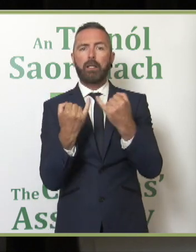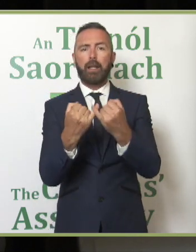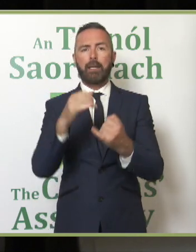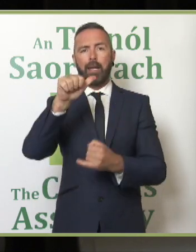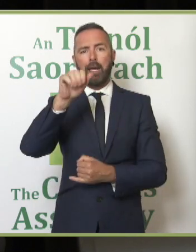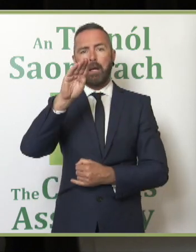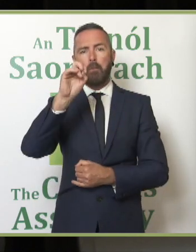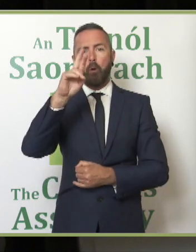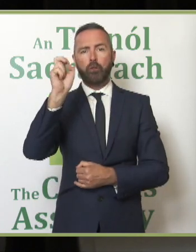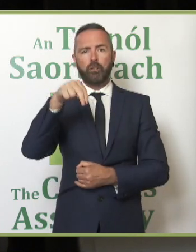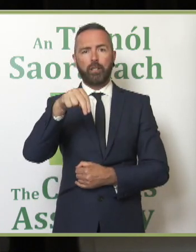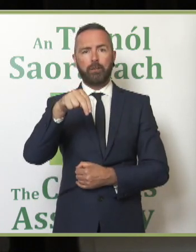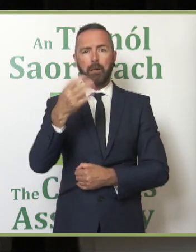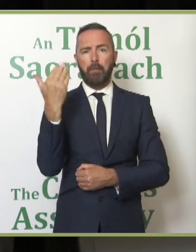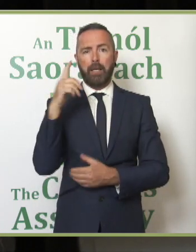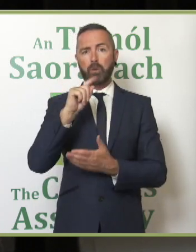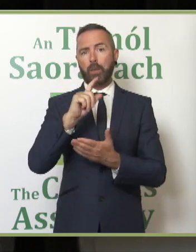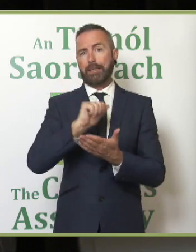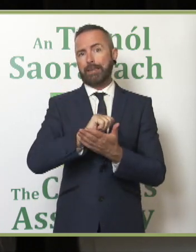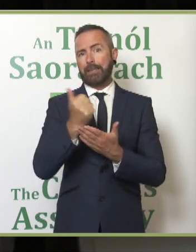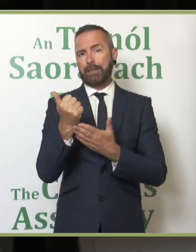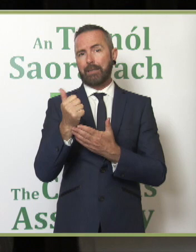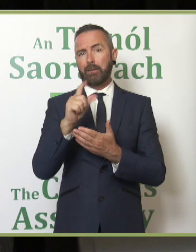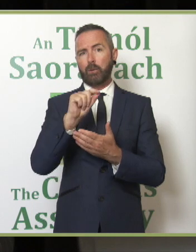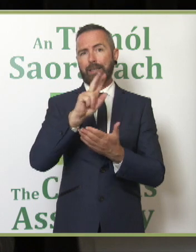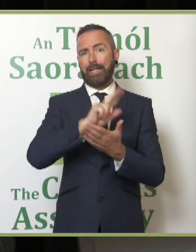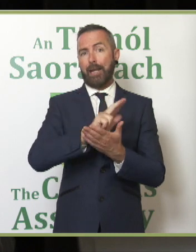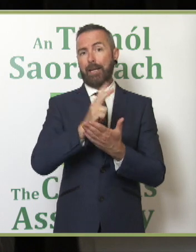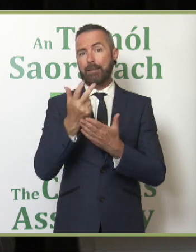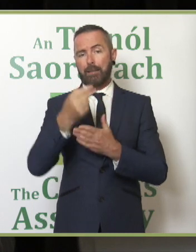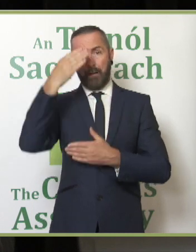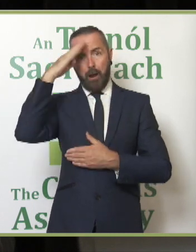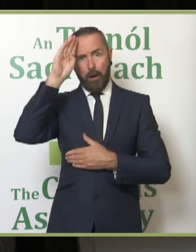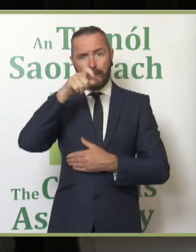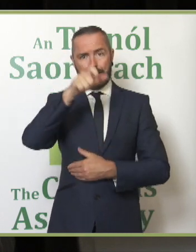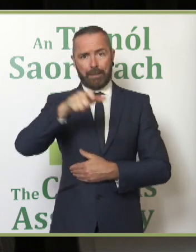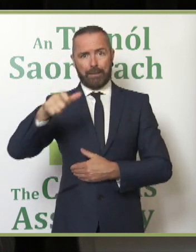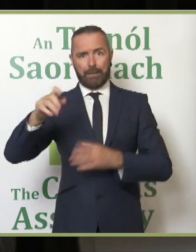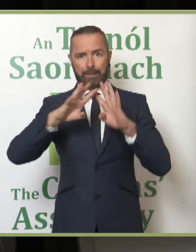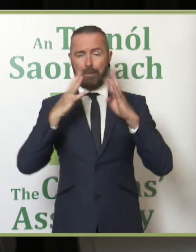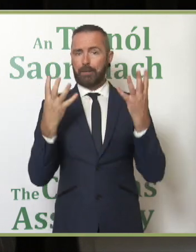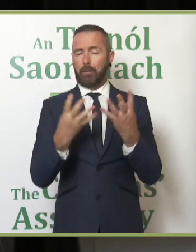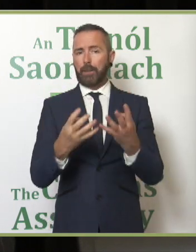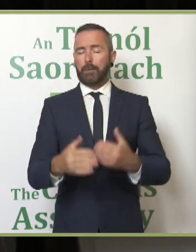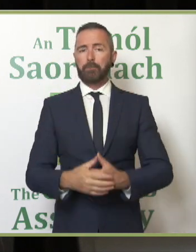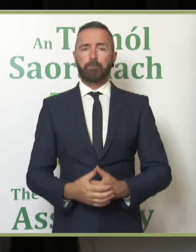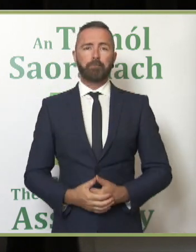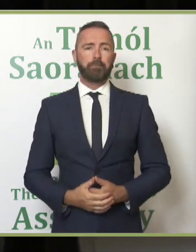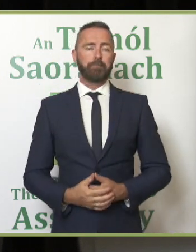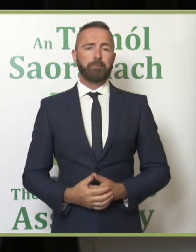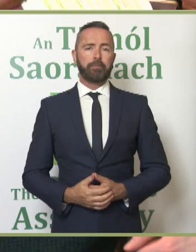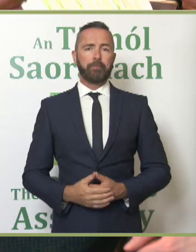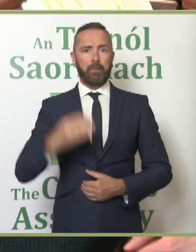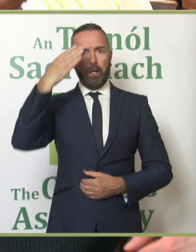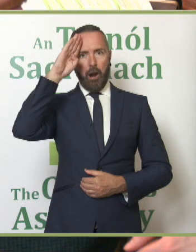of abortion in the 2016-2018 Irish Citizens' Assembly. And in fact, Ireland